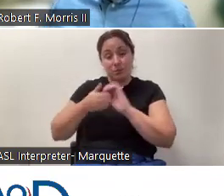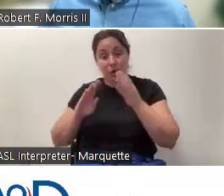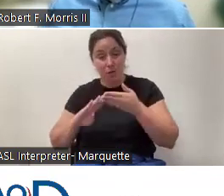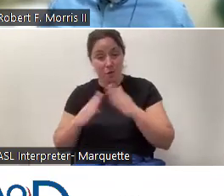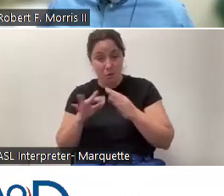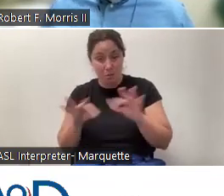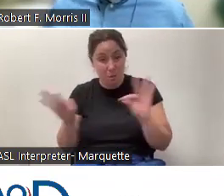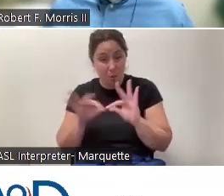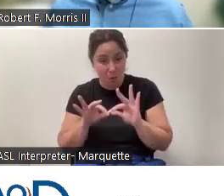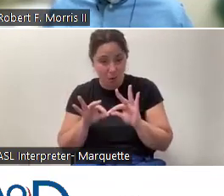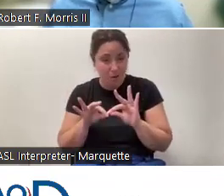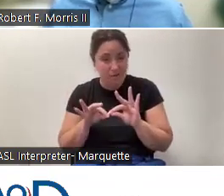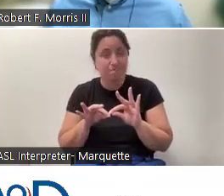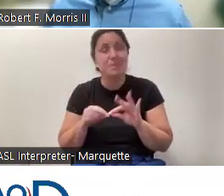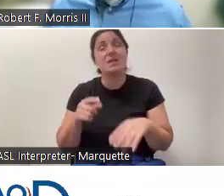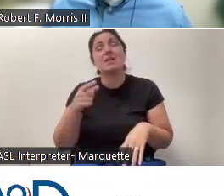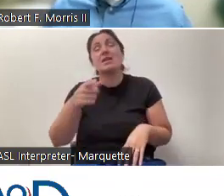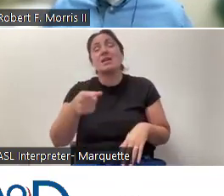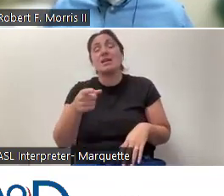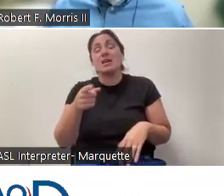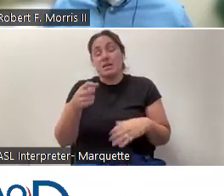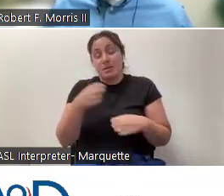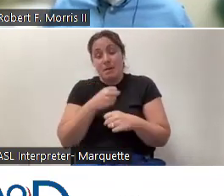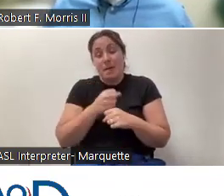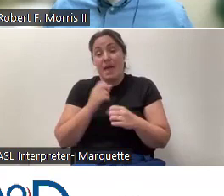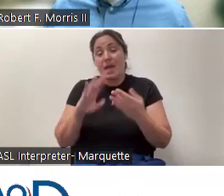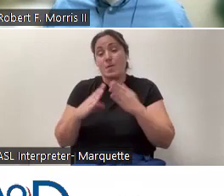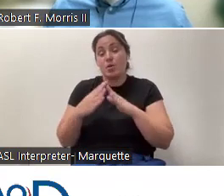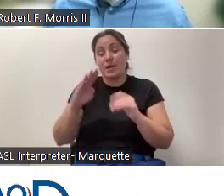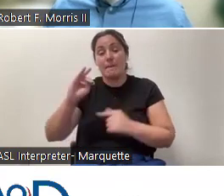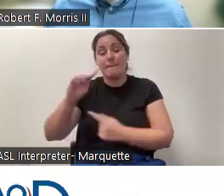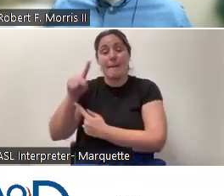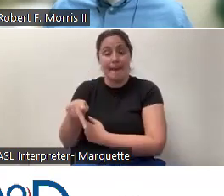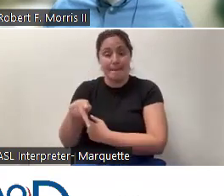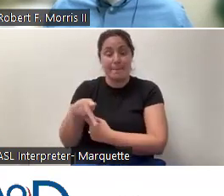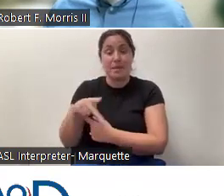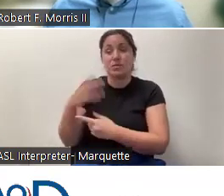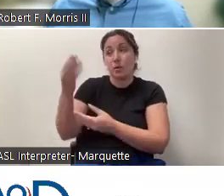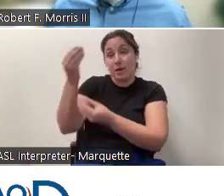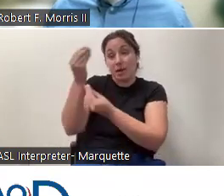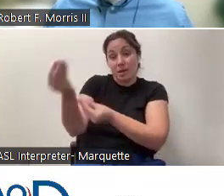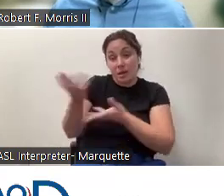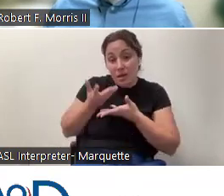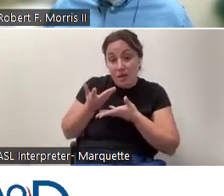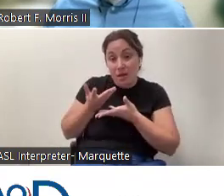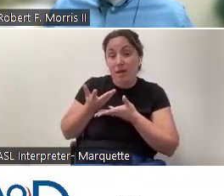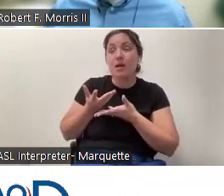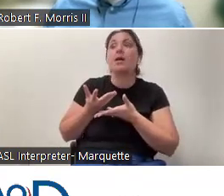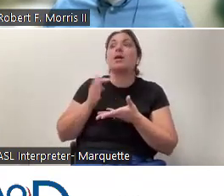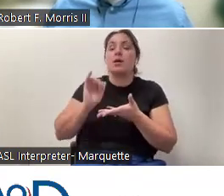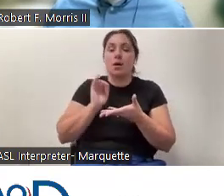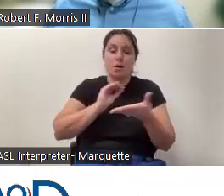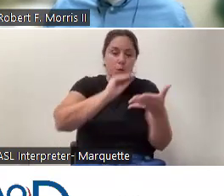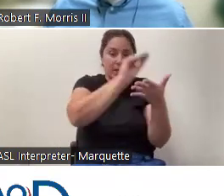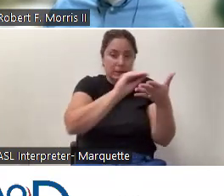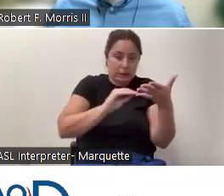of the things that we do is we create community mapping from the information that we gain from those organizations. So basically